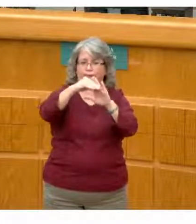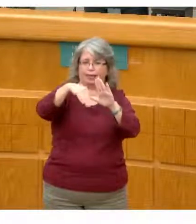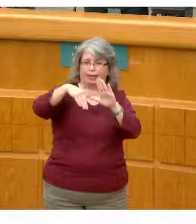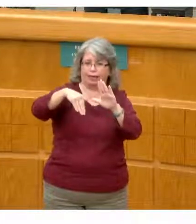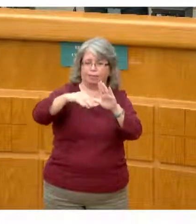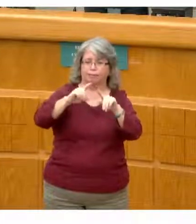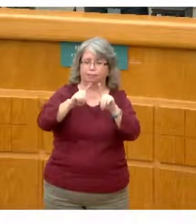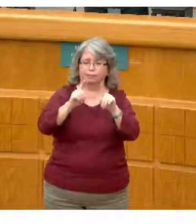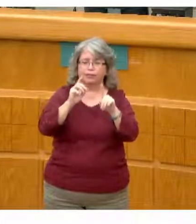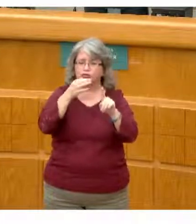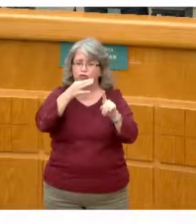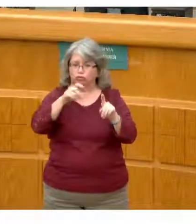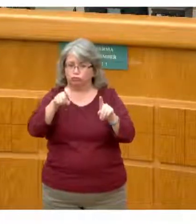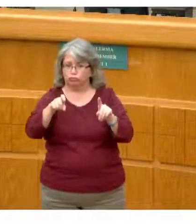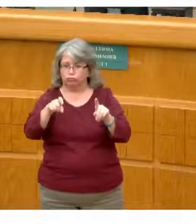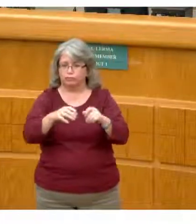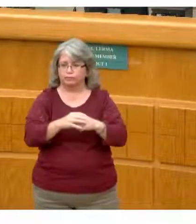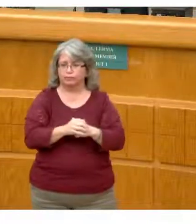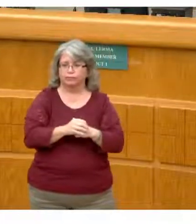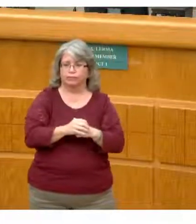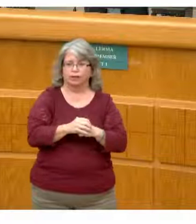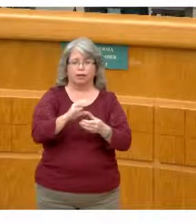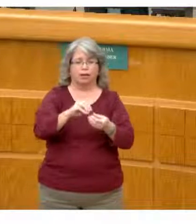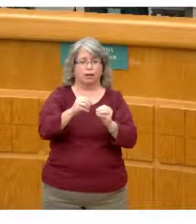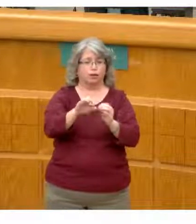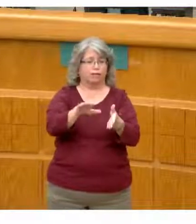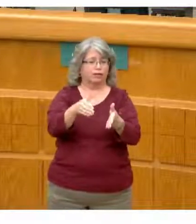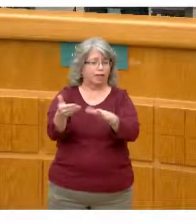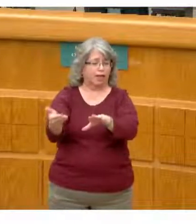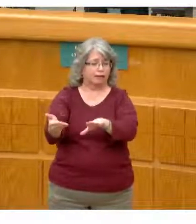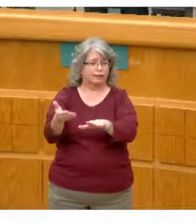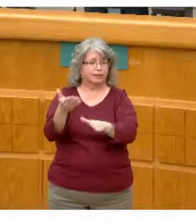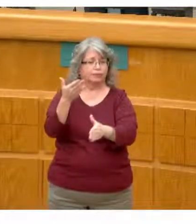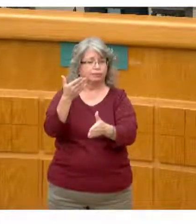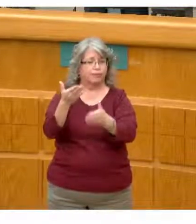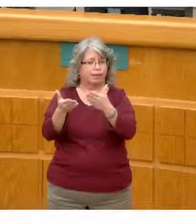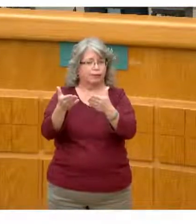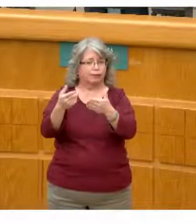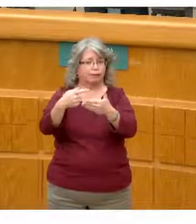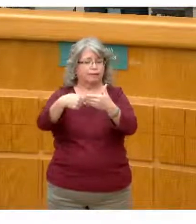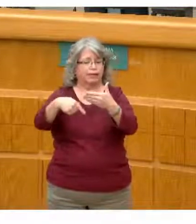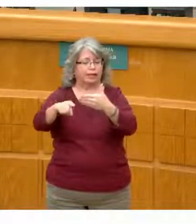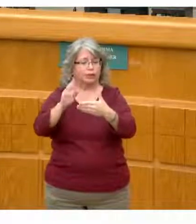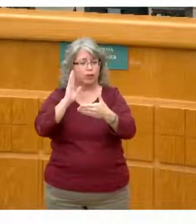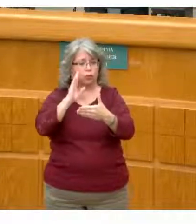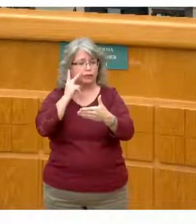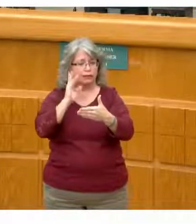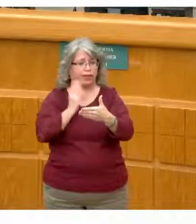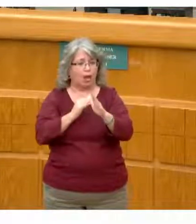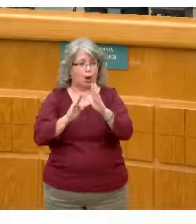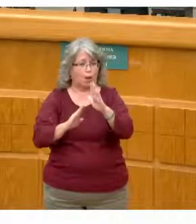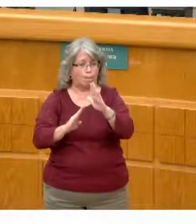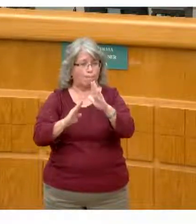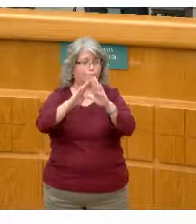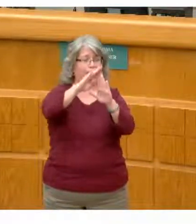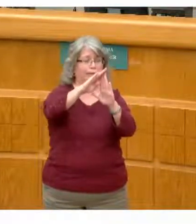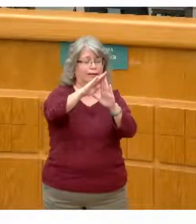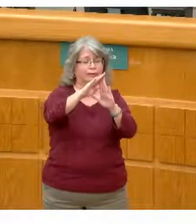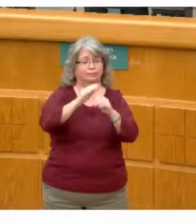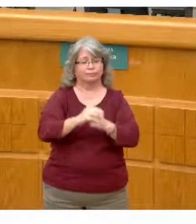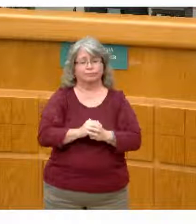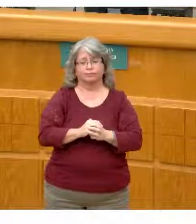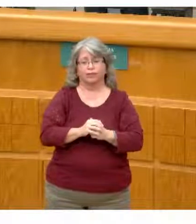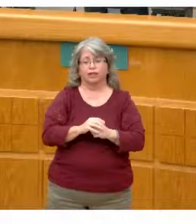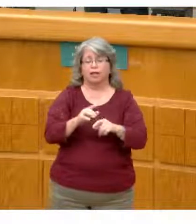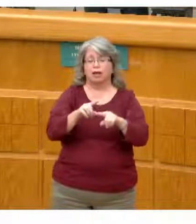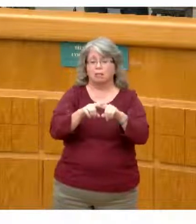the fatalities are probably at least a week away from their peak. The projected cases and hospitalizations are reduced by our behavior.